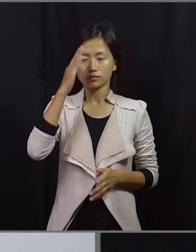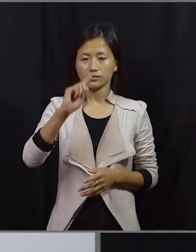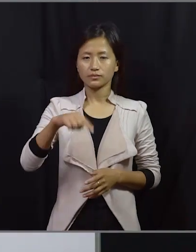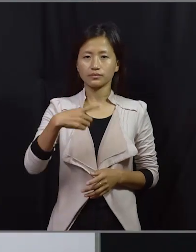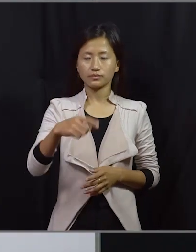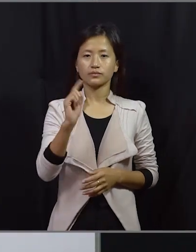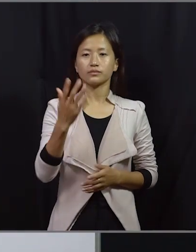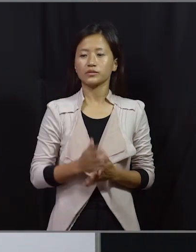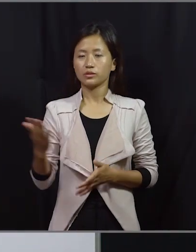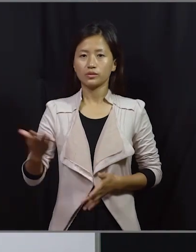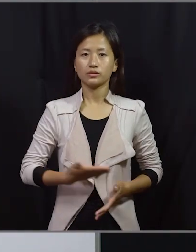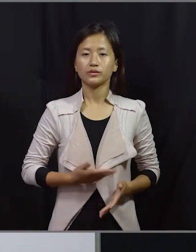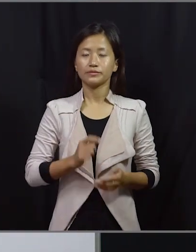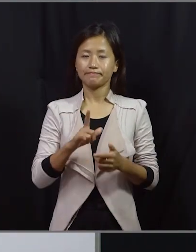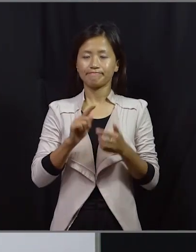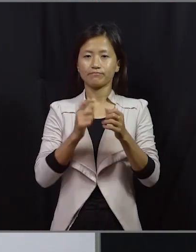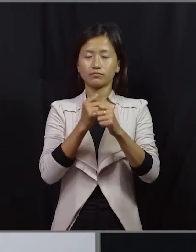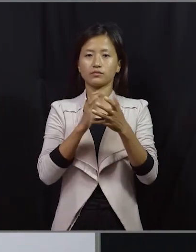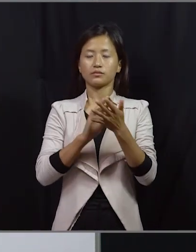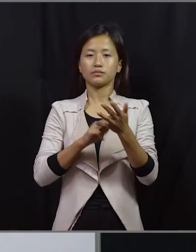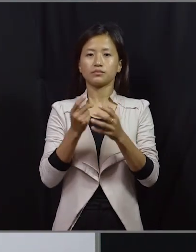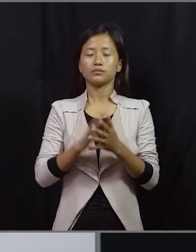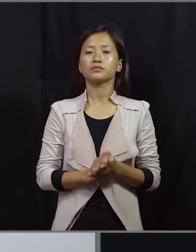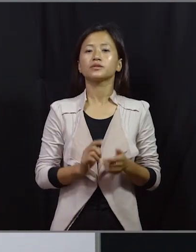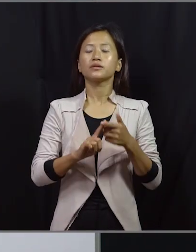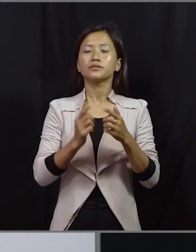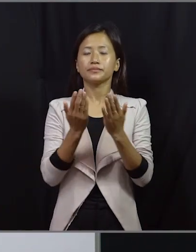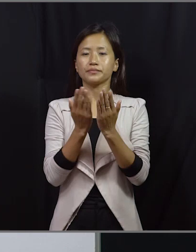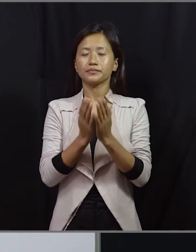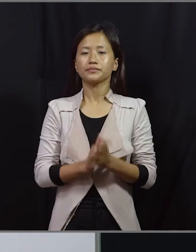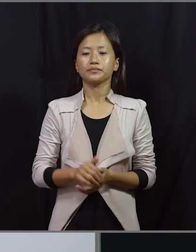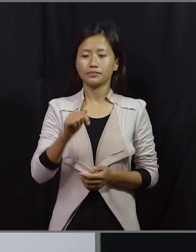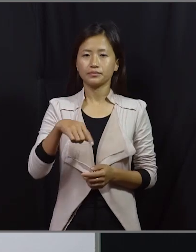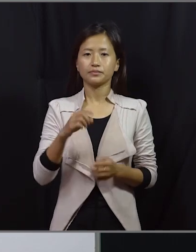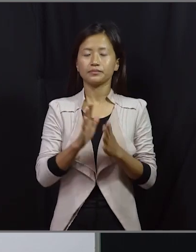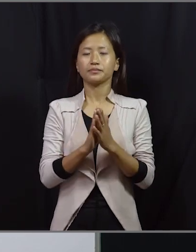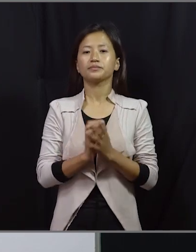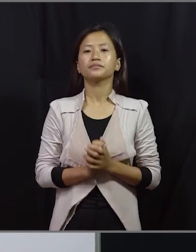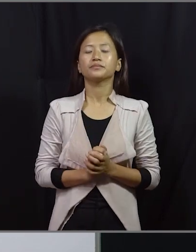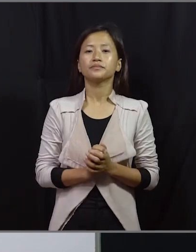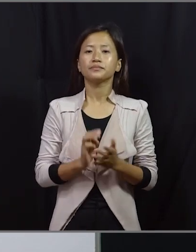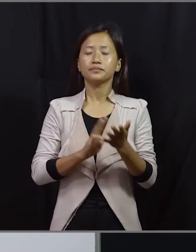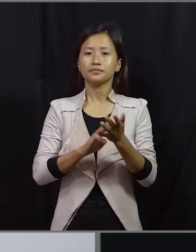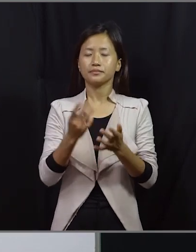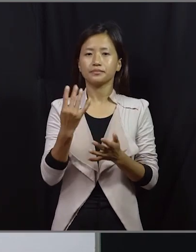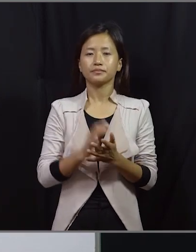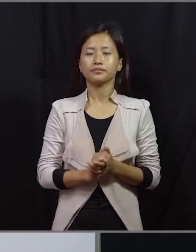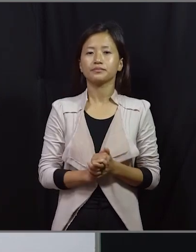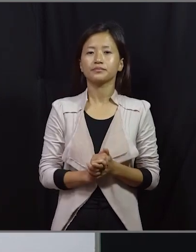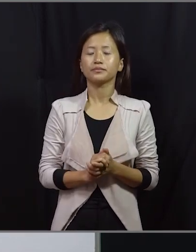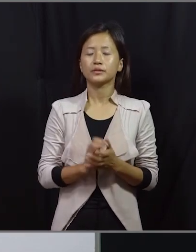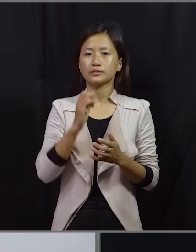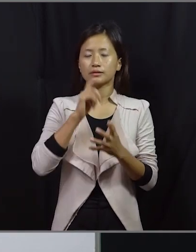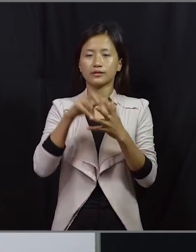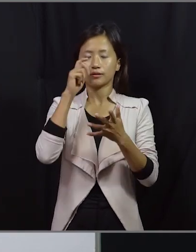Hello everyone, welcome to Digital Lesson for Students by Department of School Education, Nagaland. I am T. Punguri, MSc MPhil Mathematics from CD King Higher